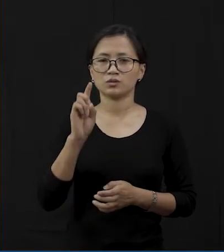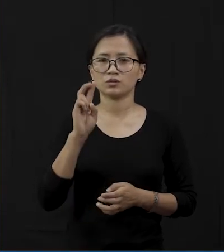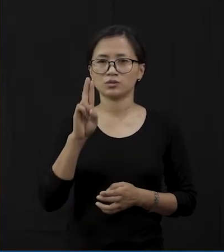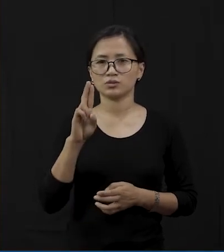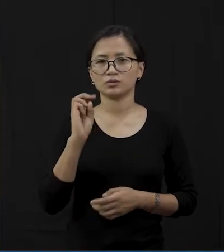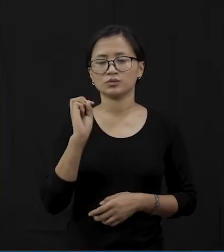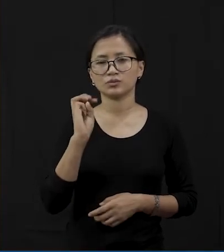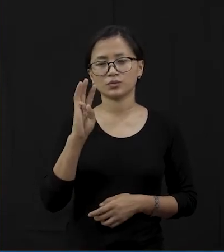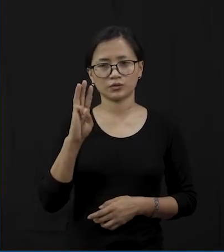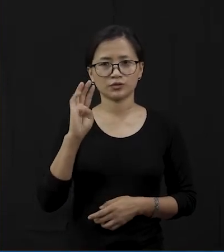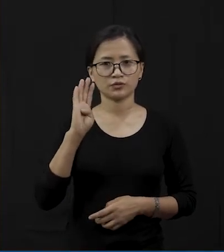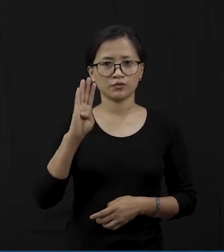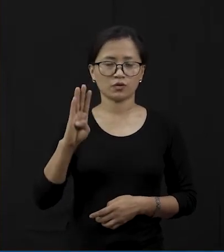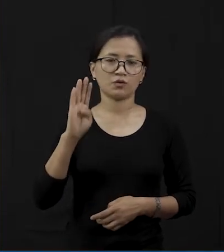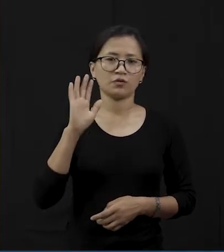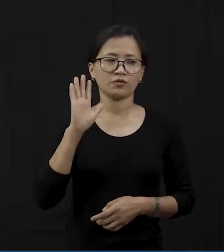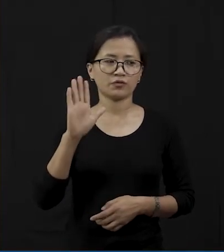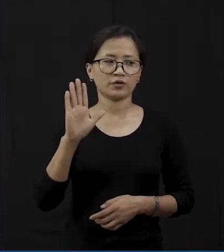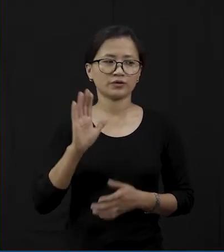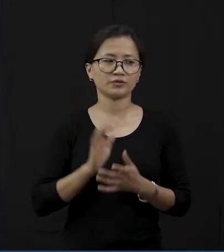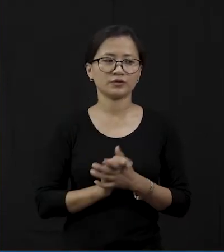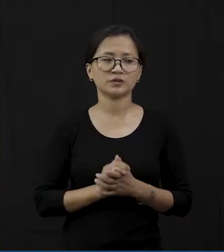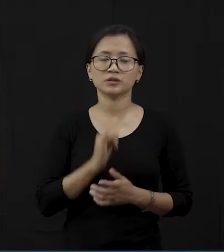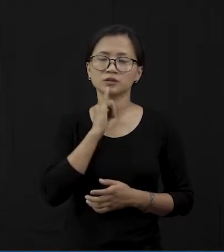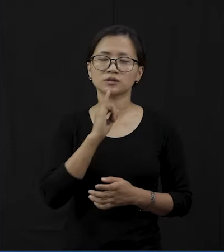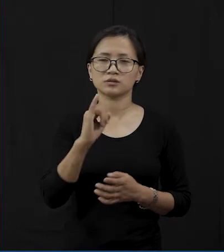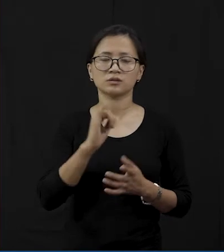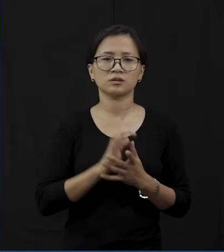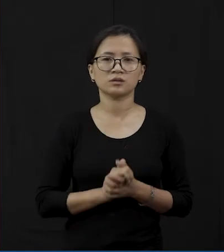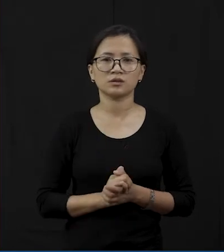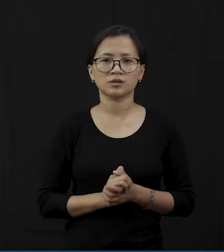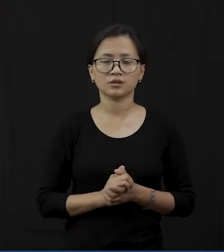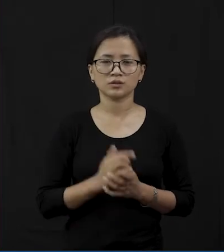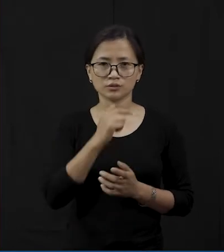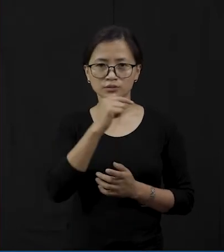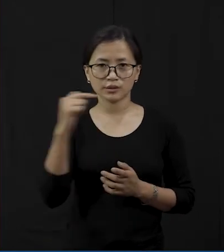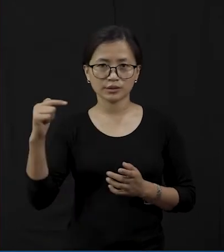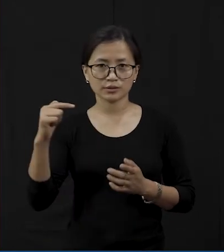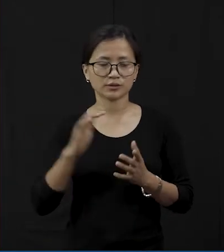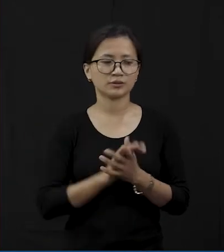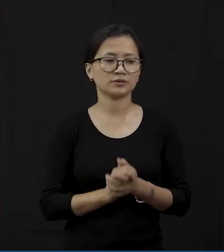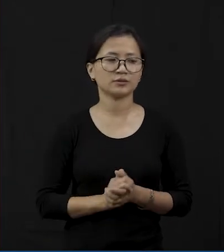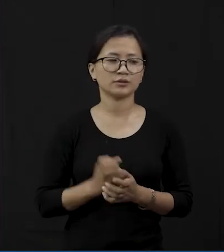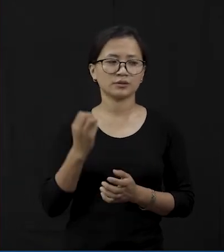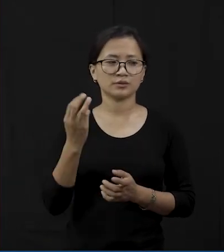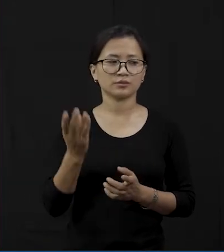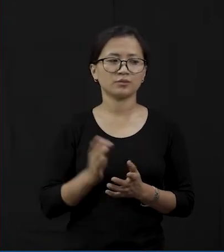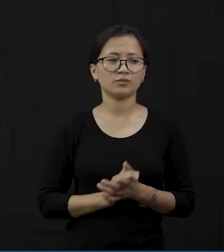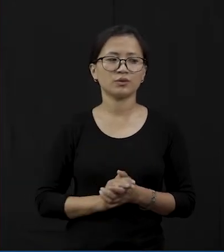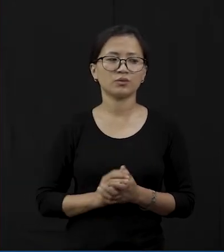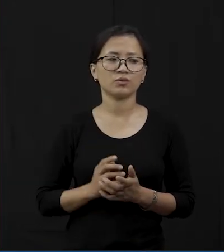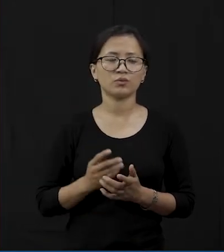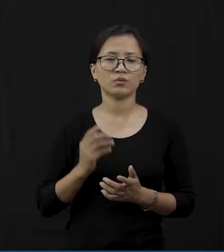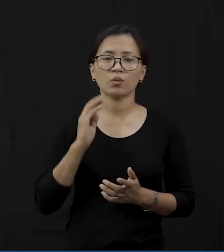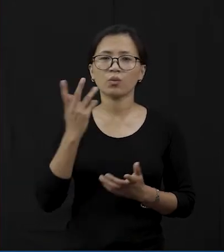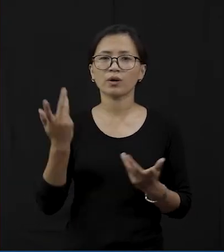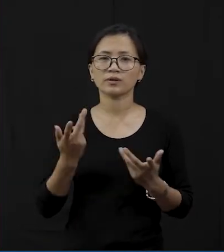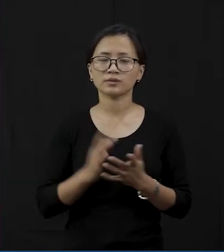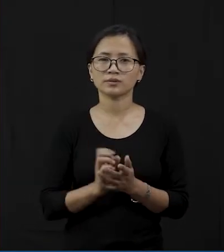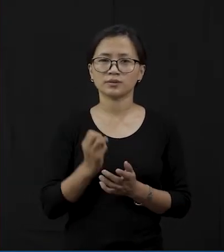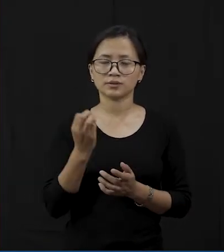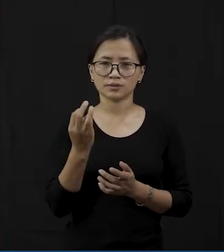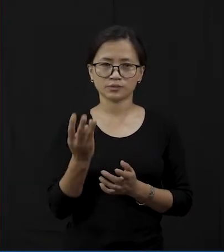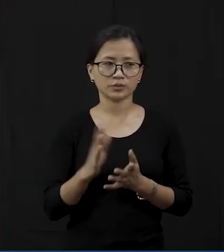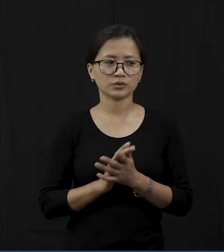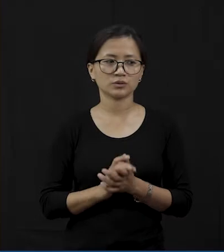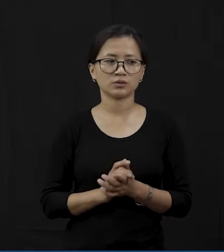1, 2, 3, 4, and 5 is dash number, while